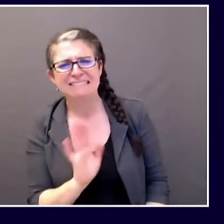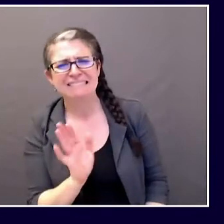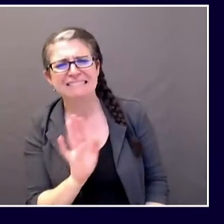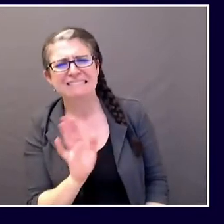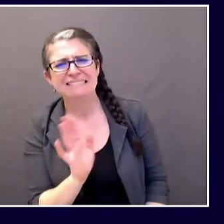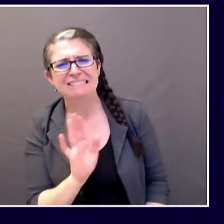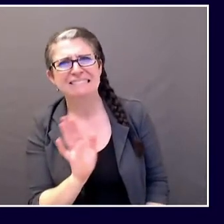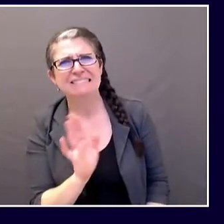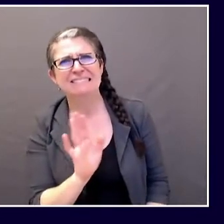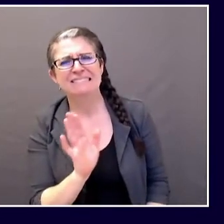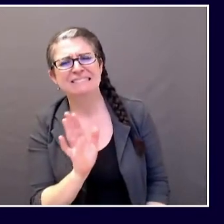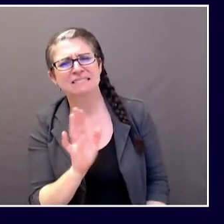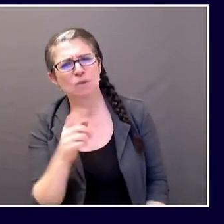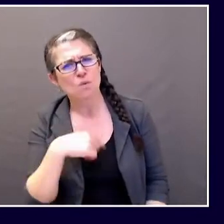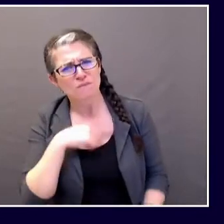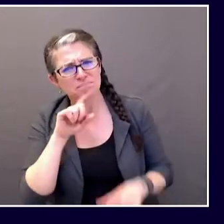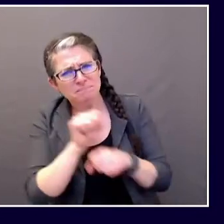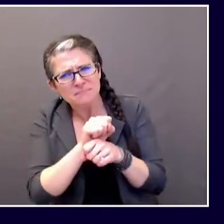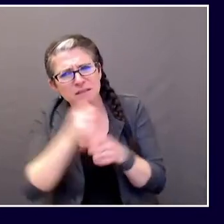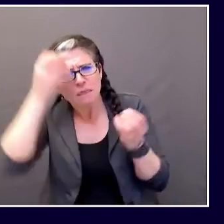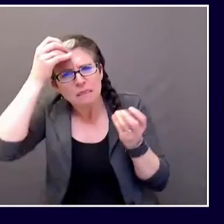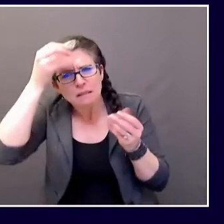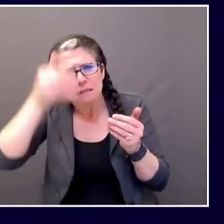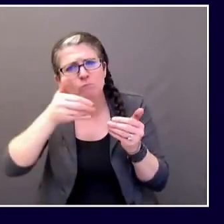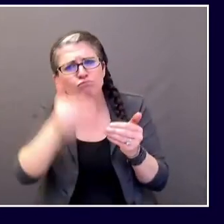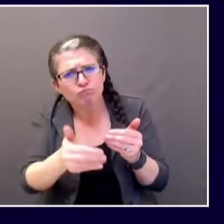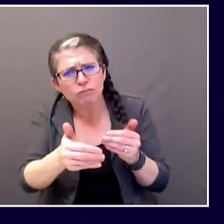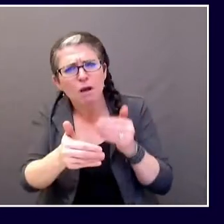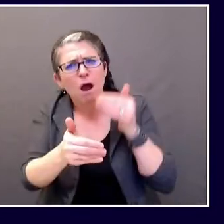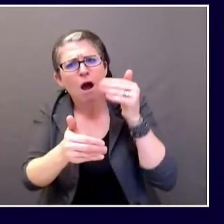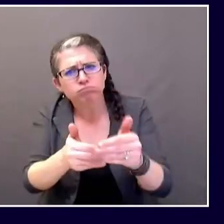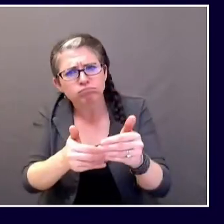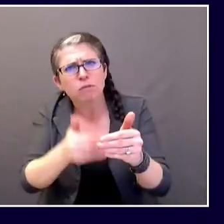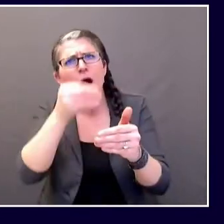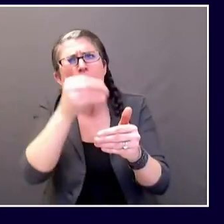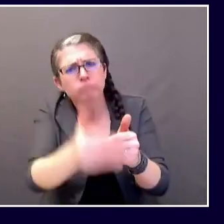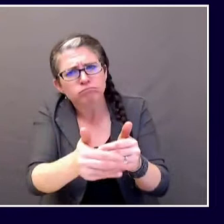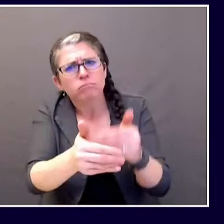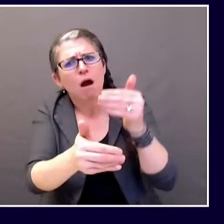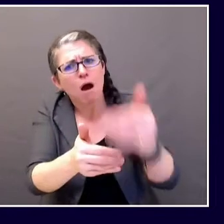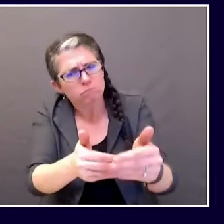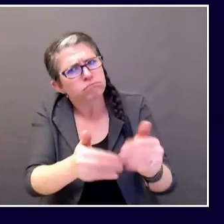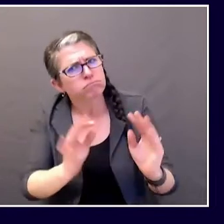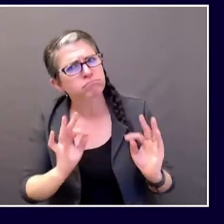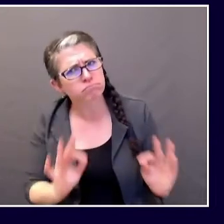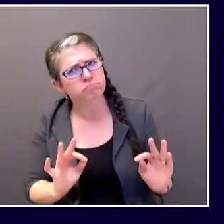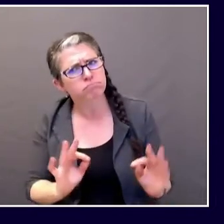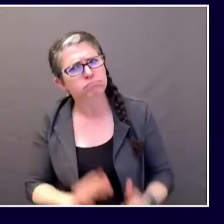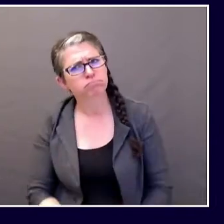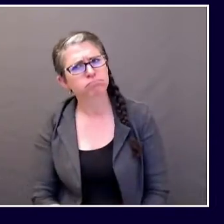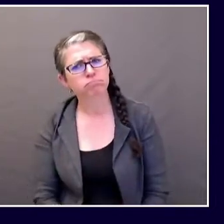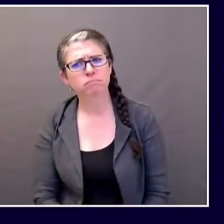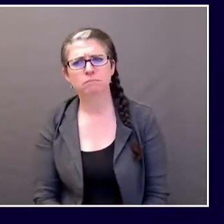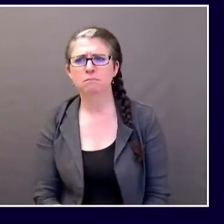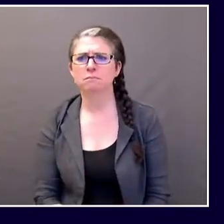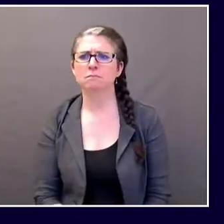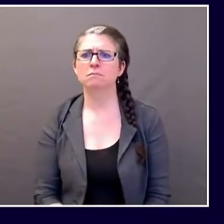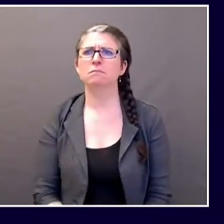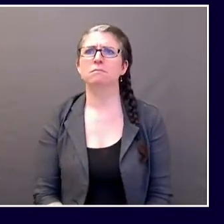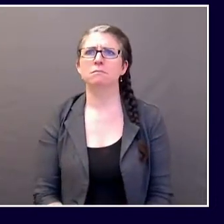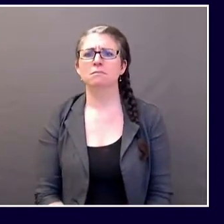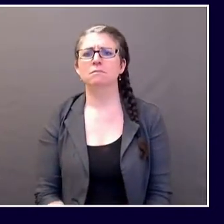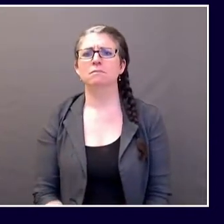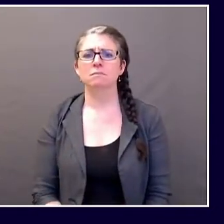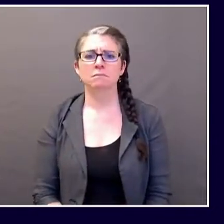the Department of Economic and Community Development on some of those ideas as well. Thank you so much for that. Thanks, Patrick. Let me turn it